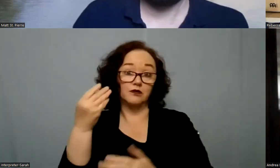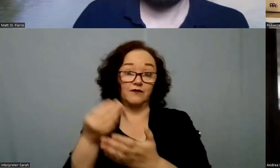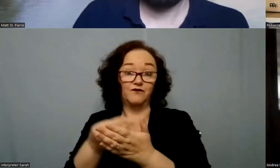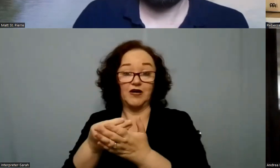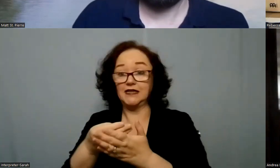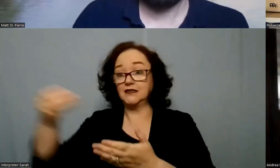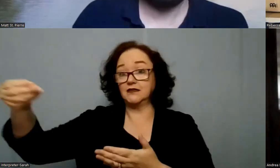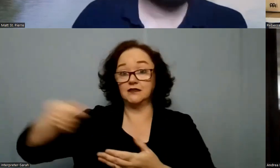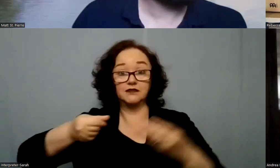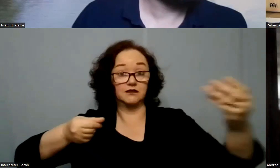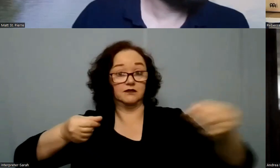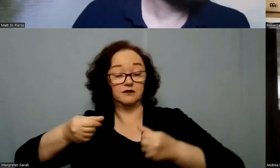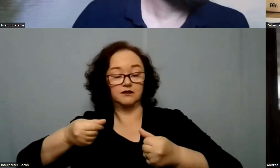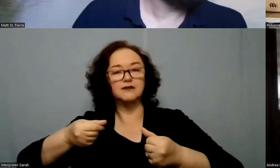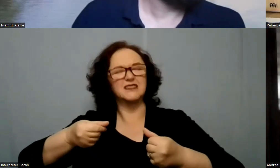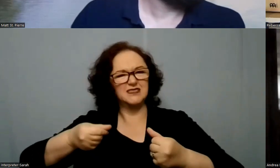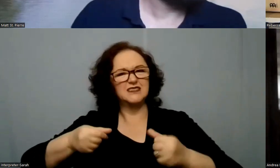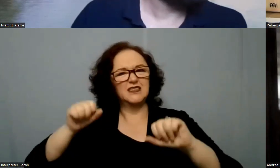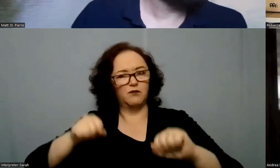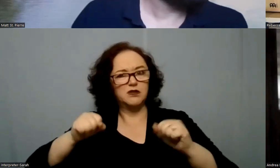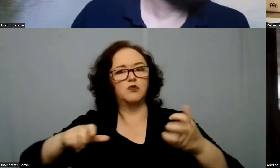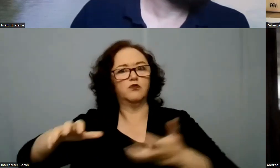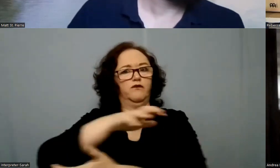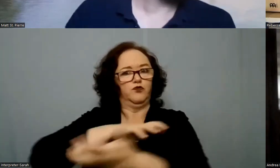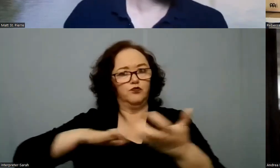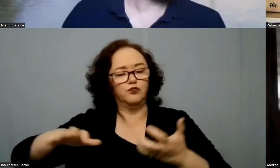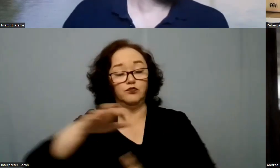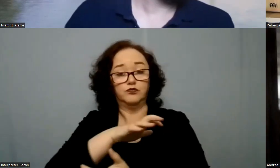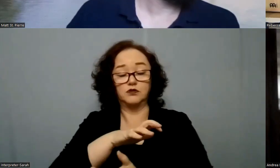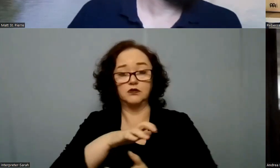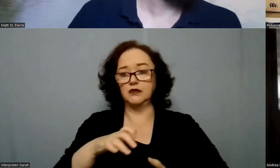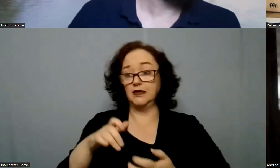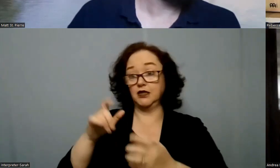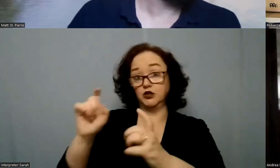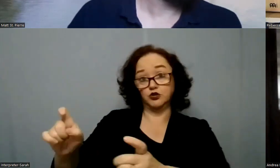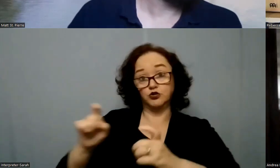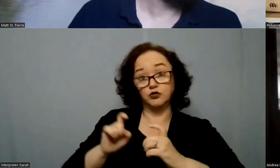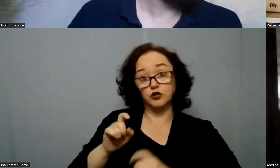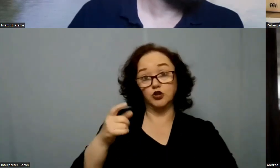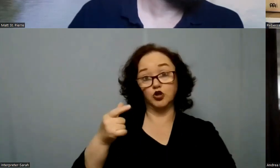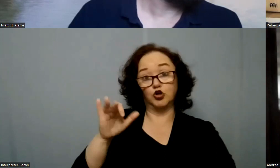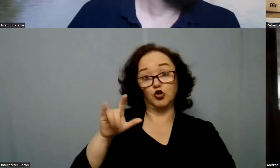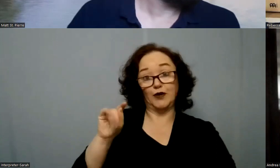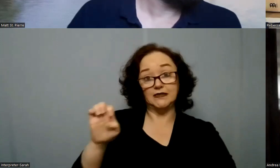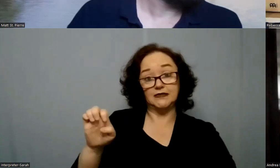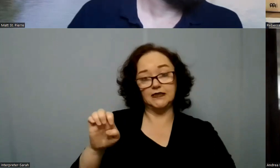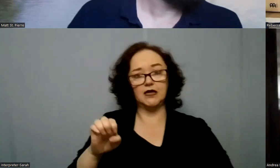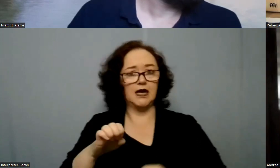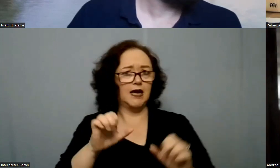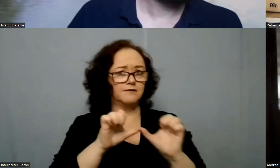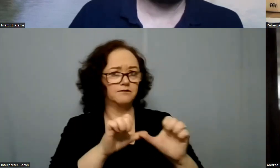can be a lot of confusion about what it means to be a grantee and what it means to be state certified.